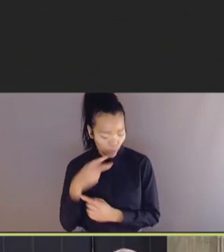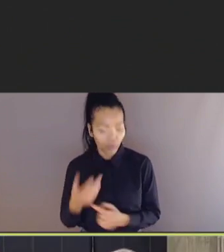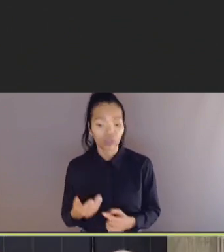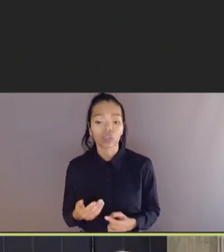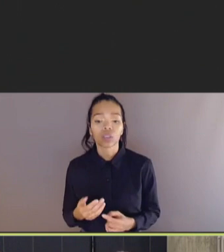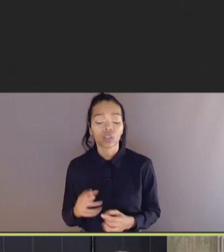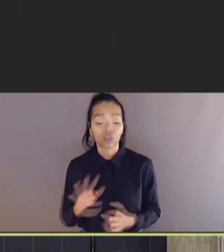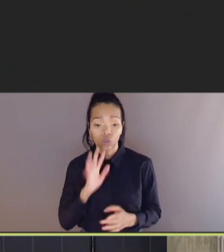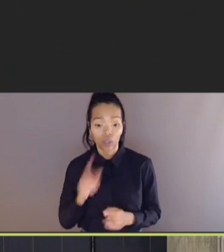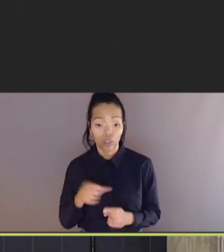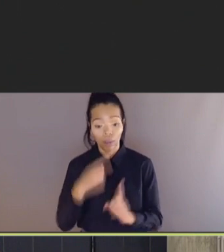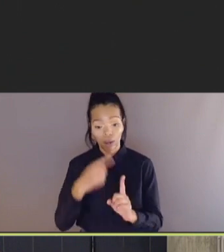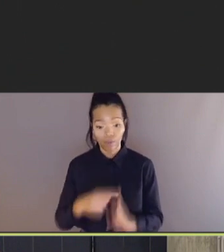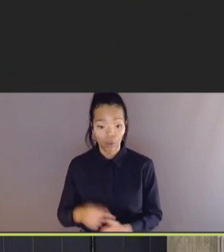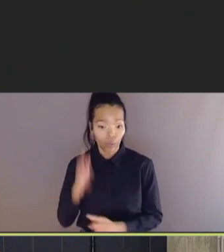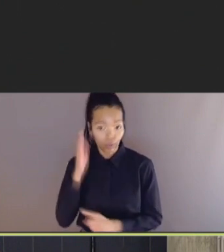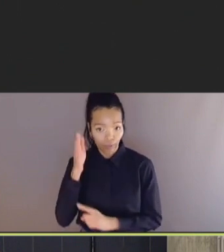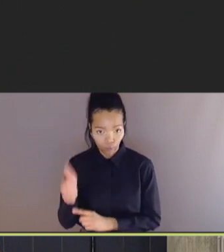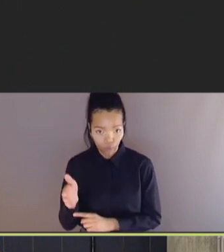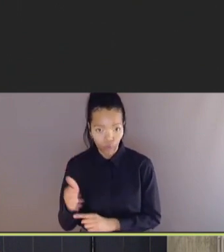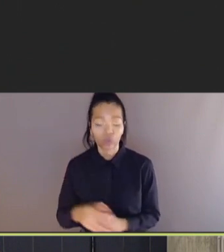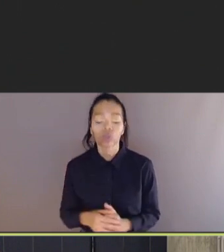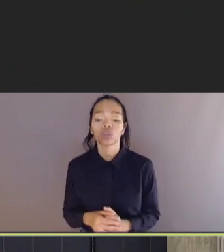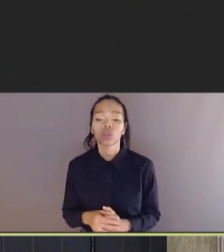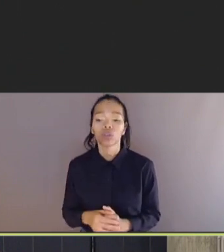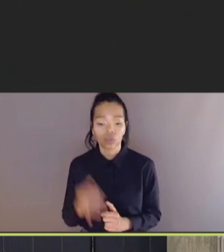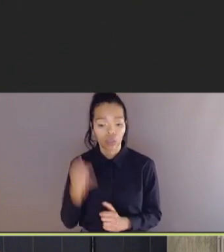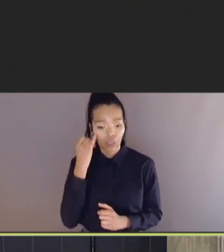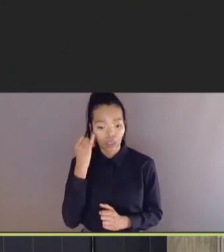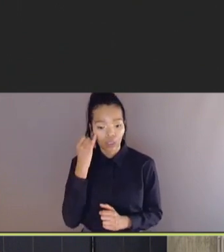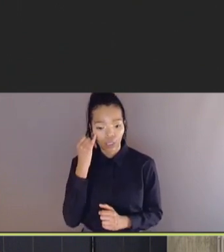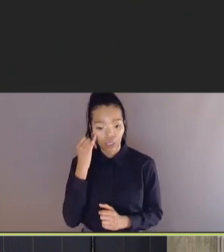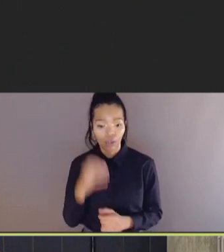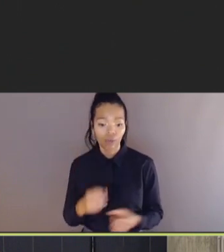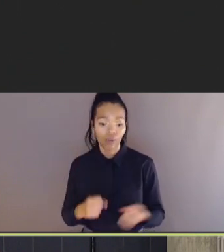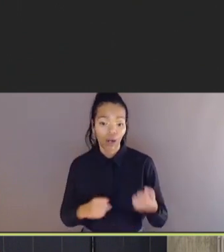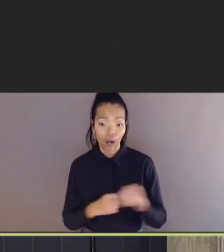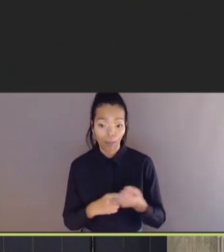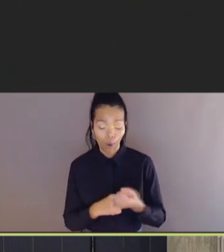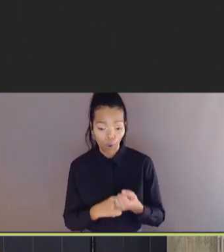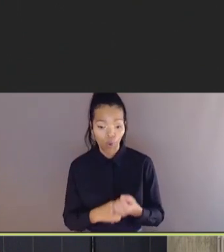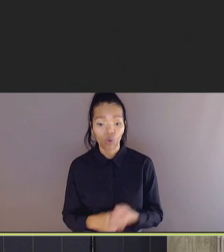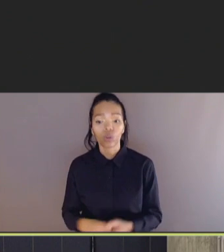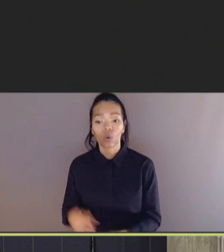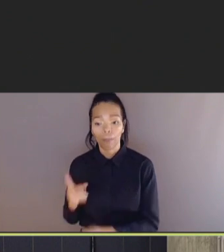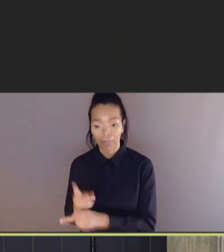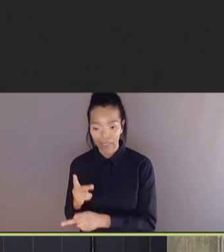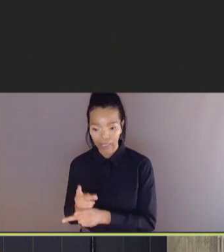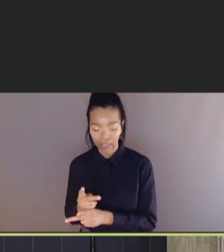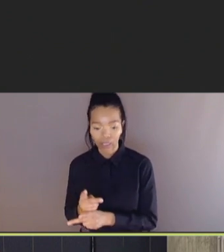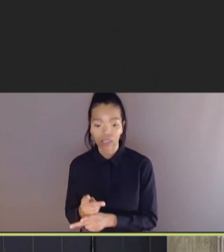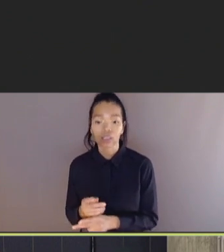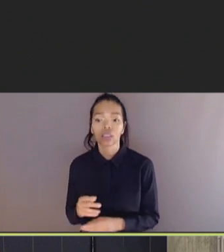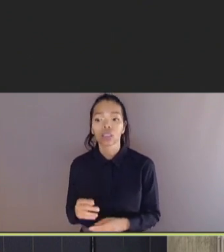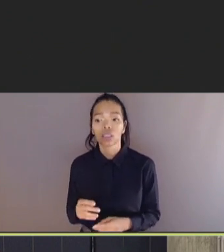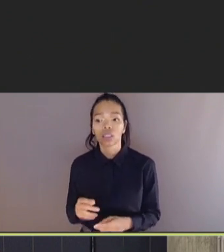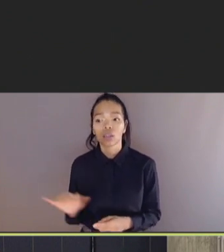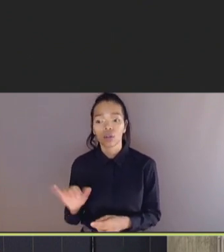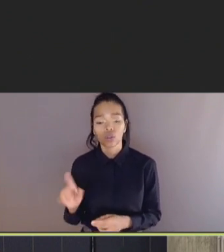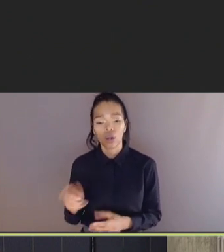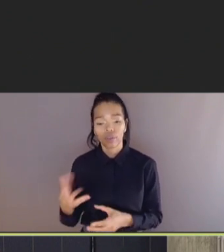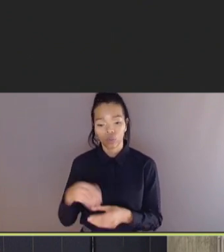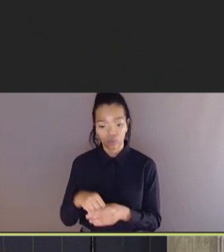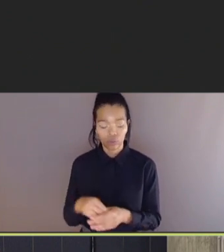to, and whether we do uphold or maintain as the current state, but I think we also need to include